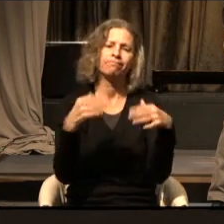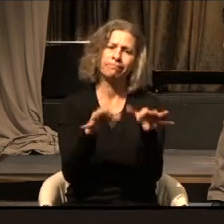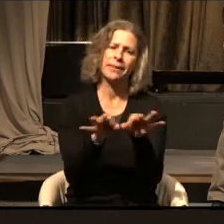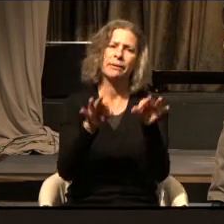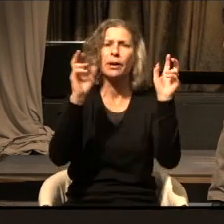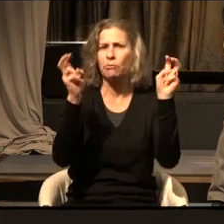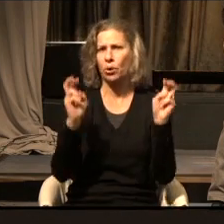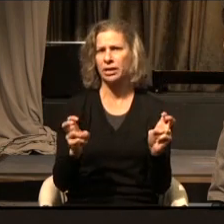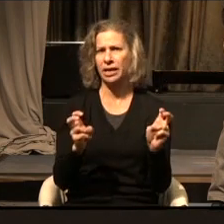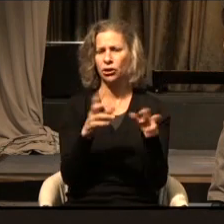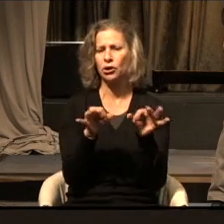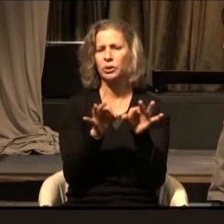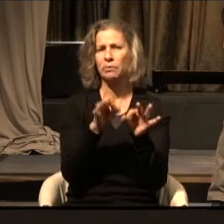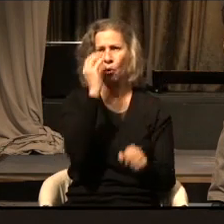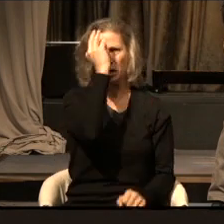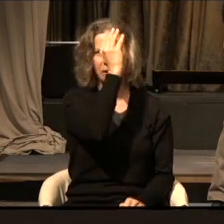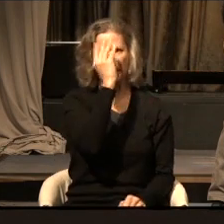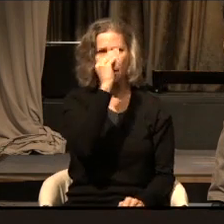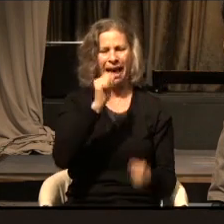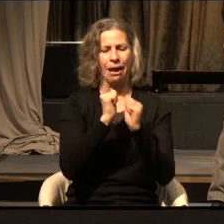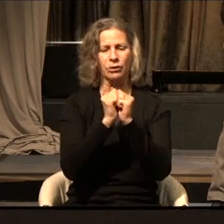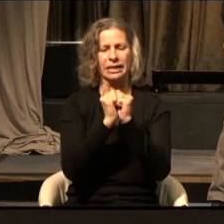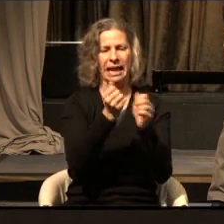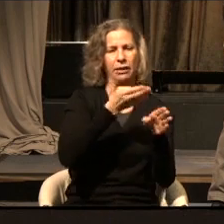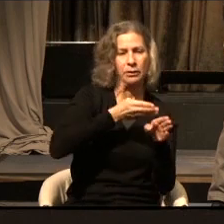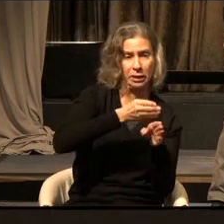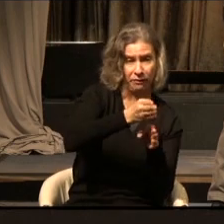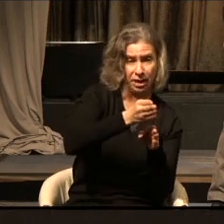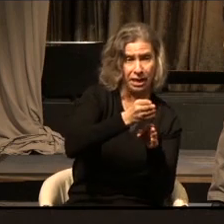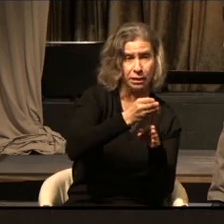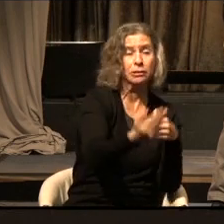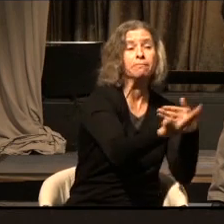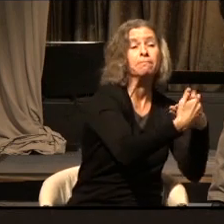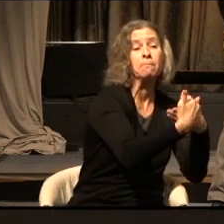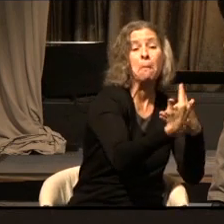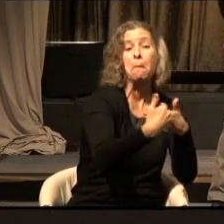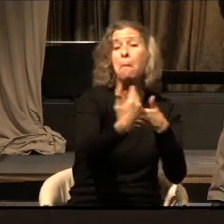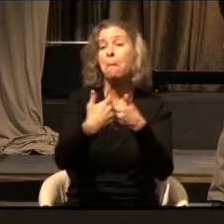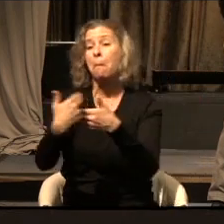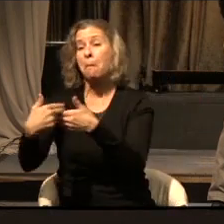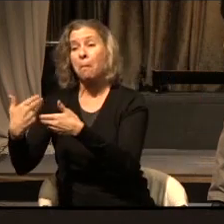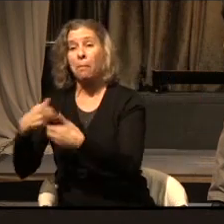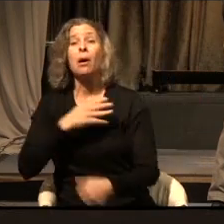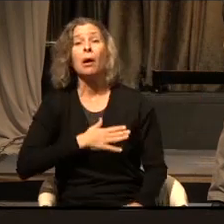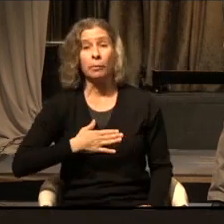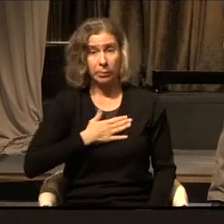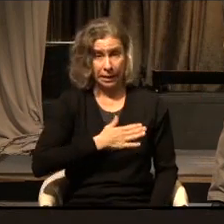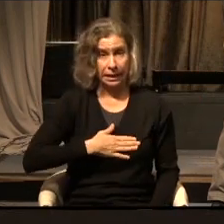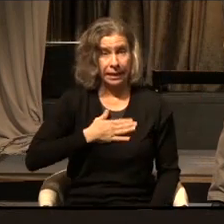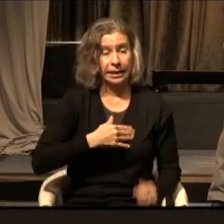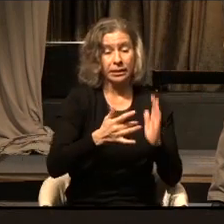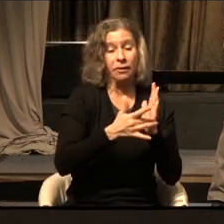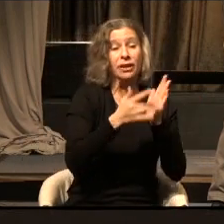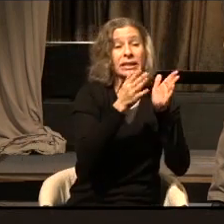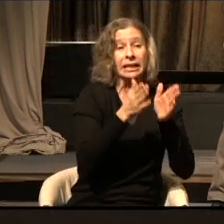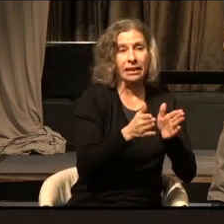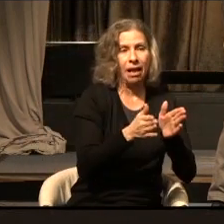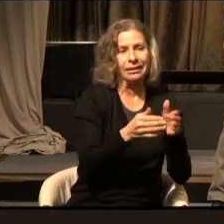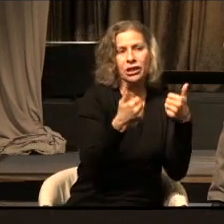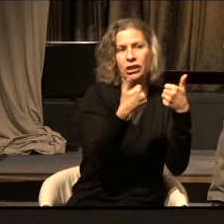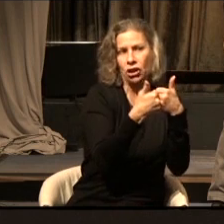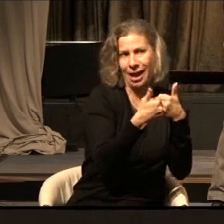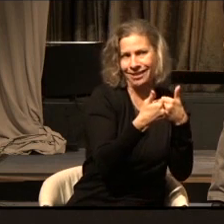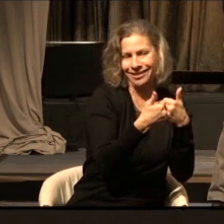we need to think about as a field. And because we're inviting you to participate, for those of you that are technologically